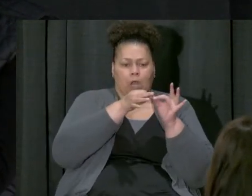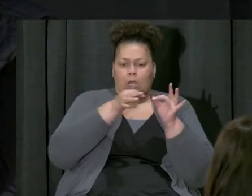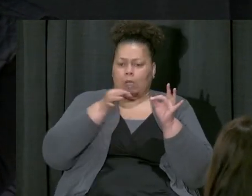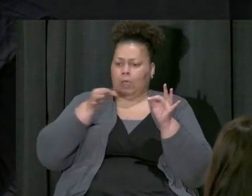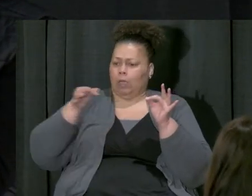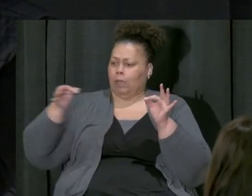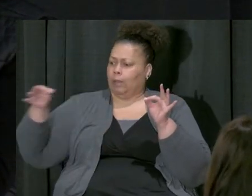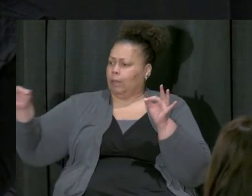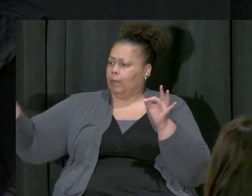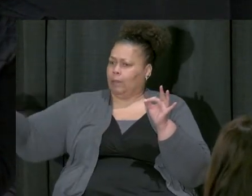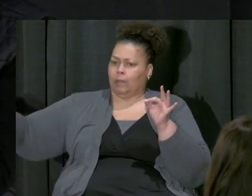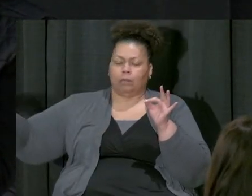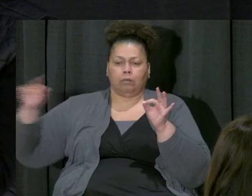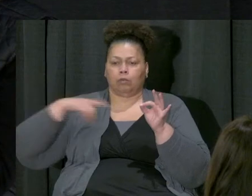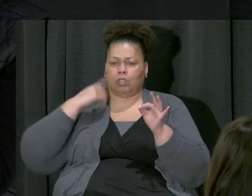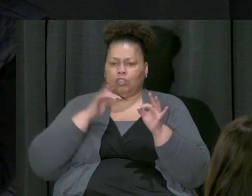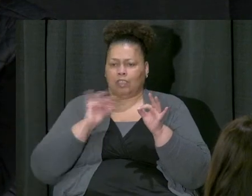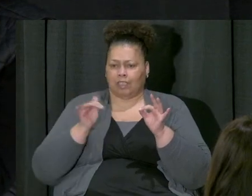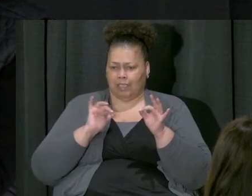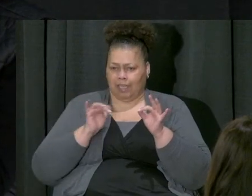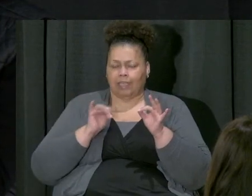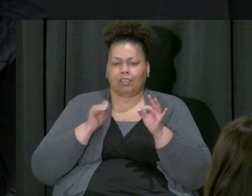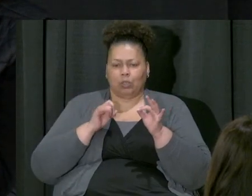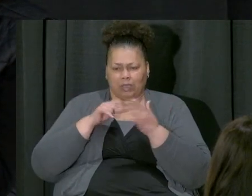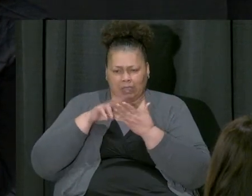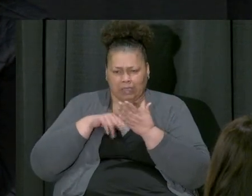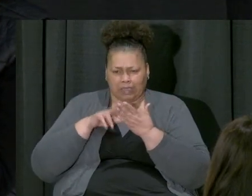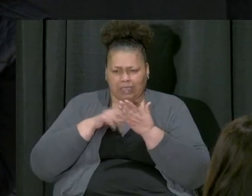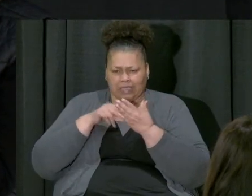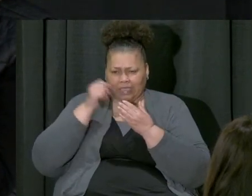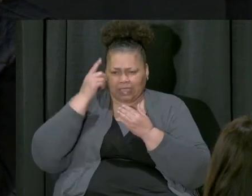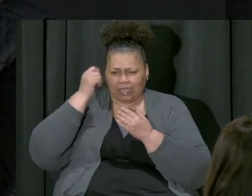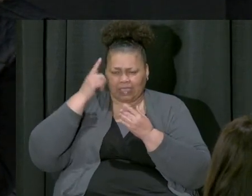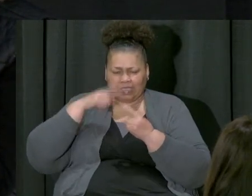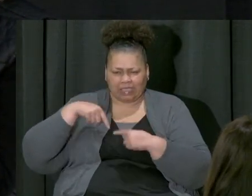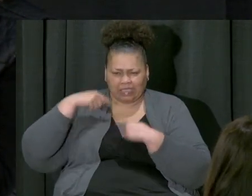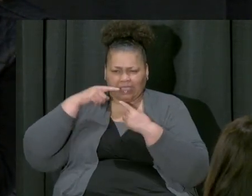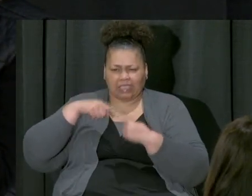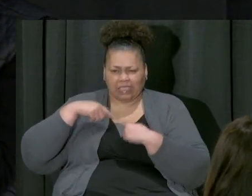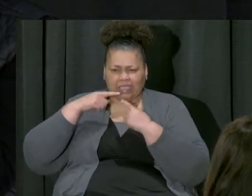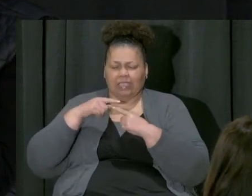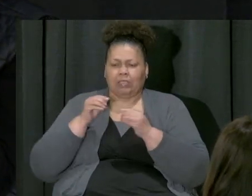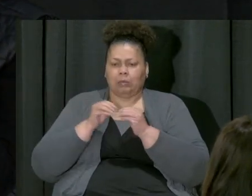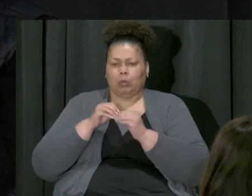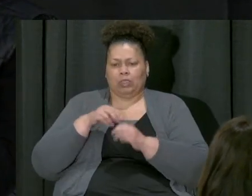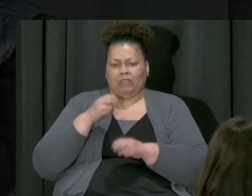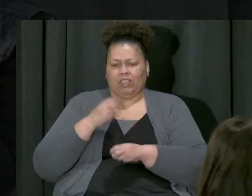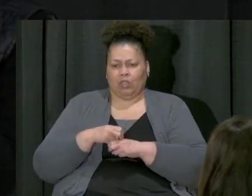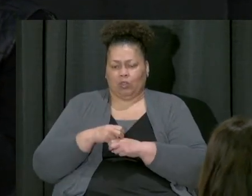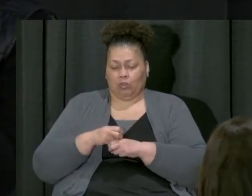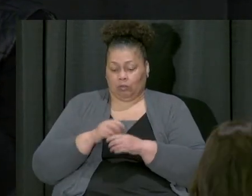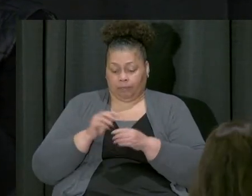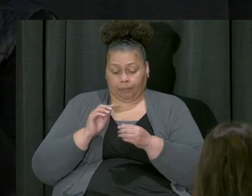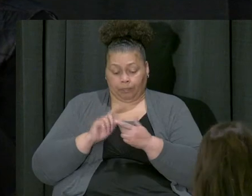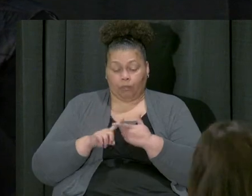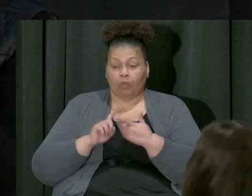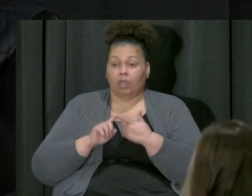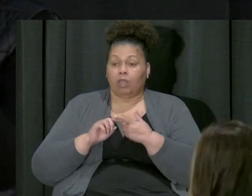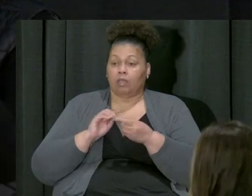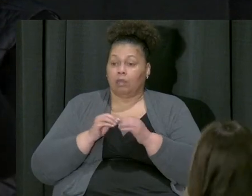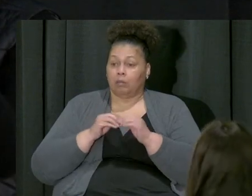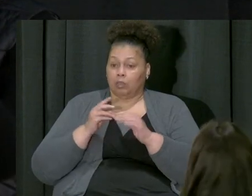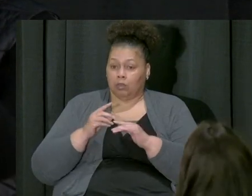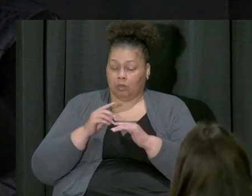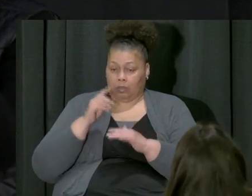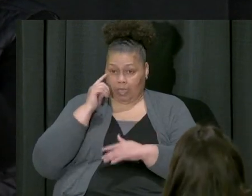it makes the reading and the comprehension slower and more difficult. Number two, their eye